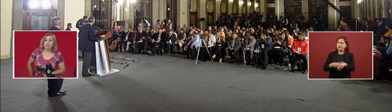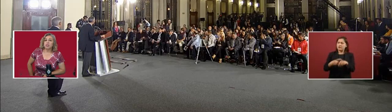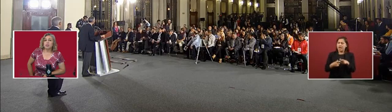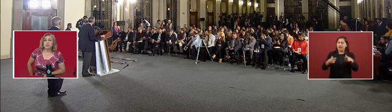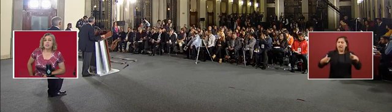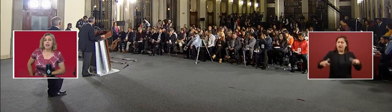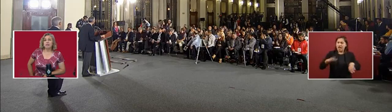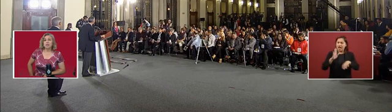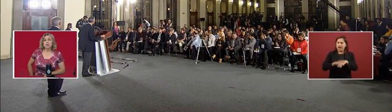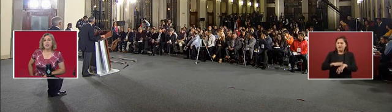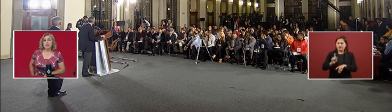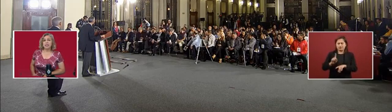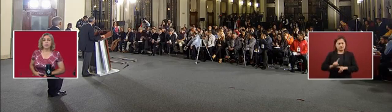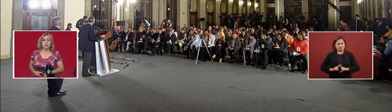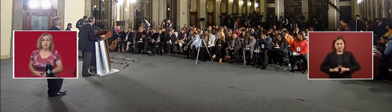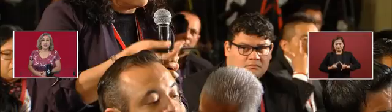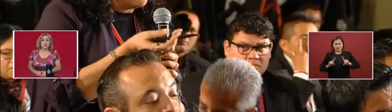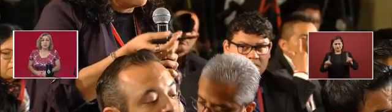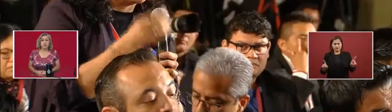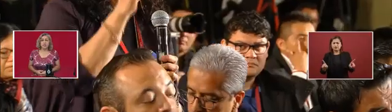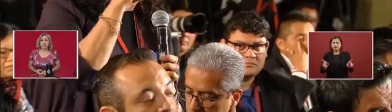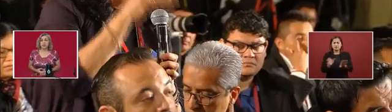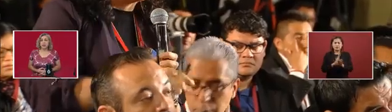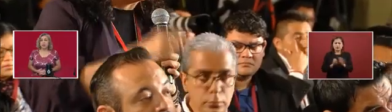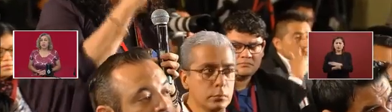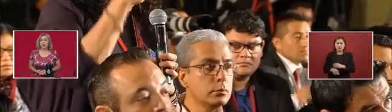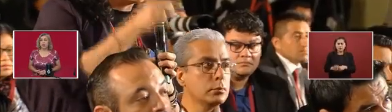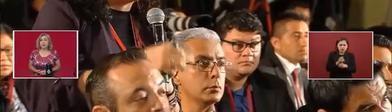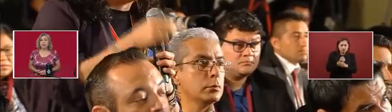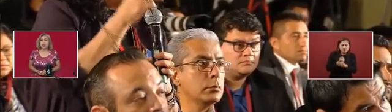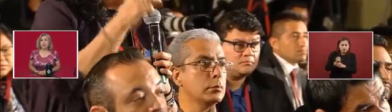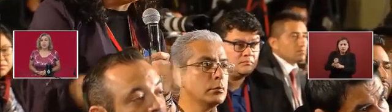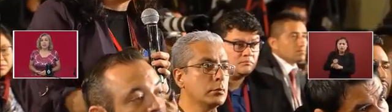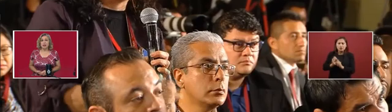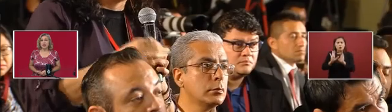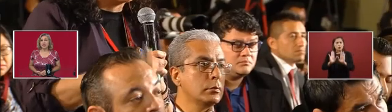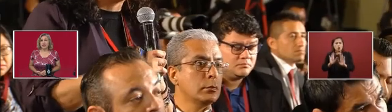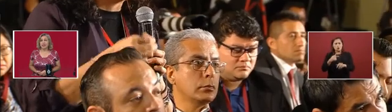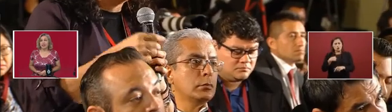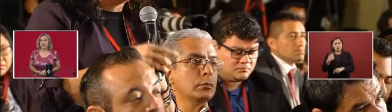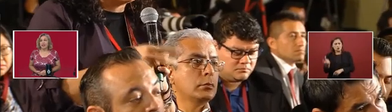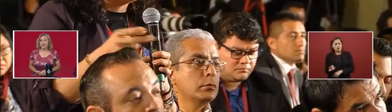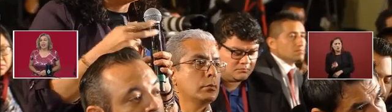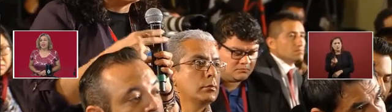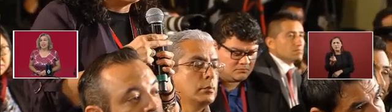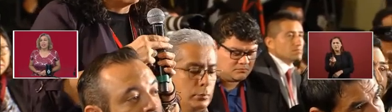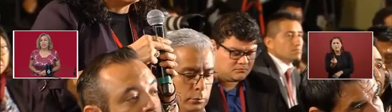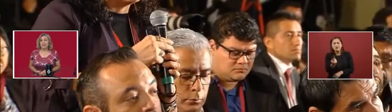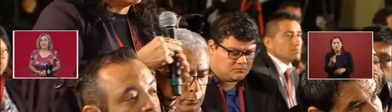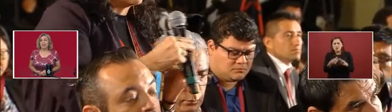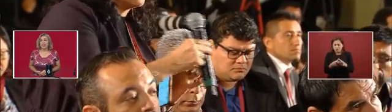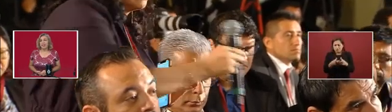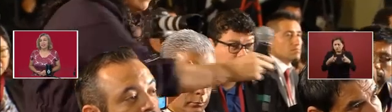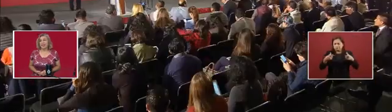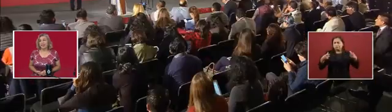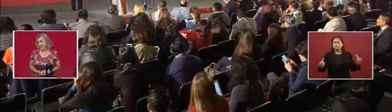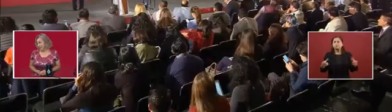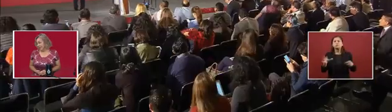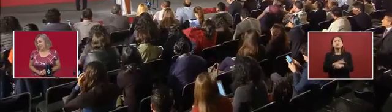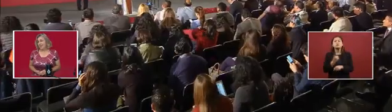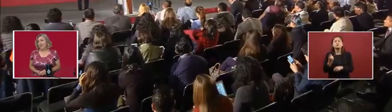secondary agenda for people that have interests, like in the insecticides. razón por la cual se incrementó este